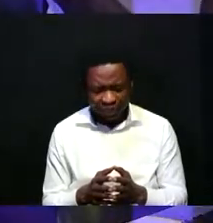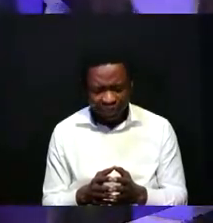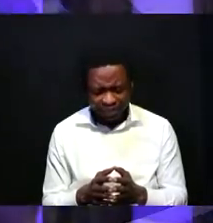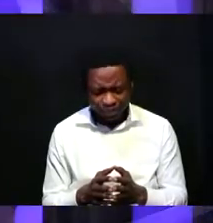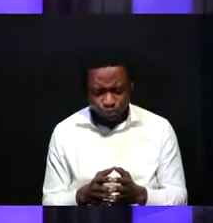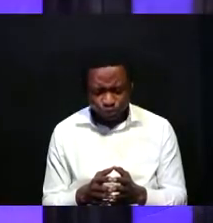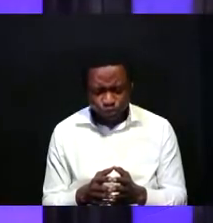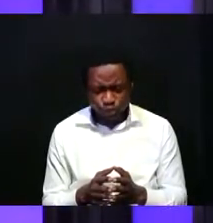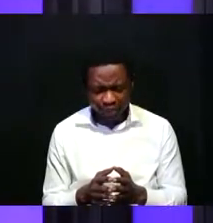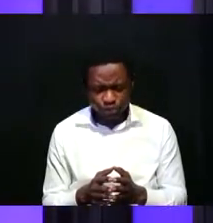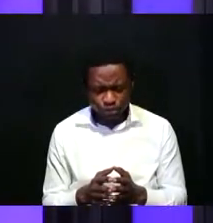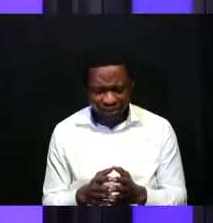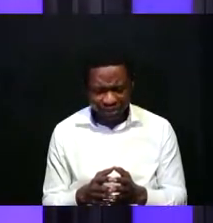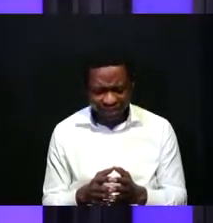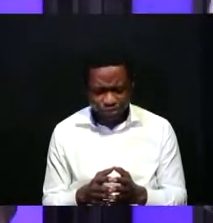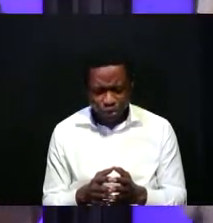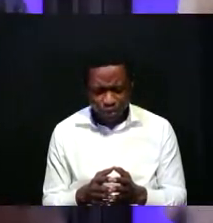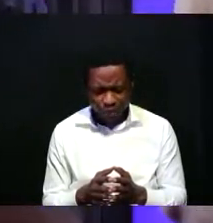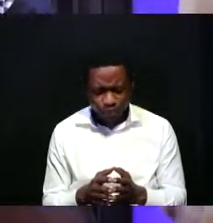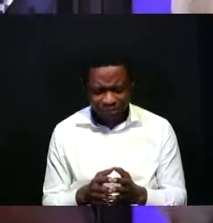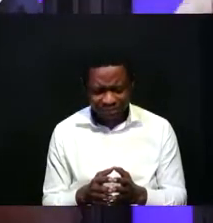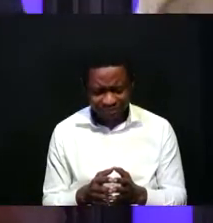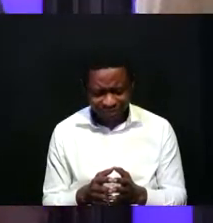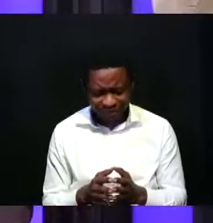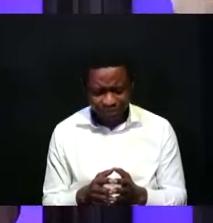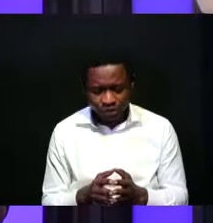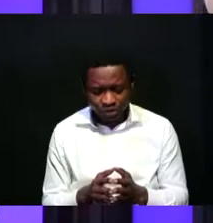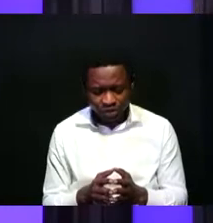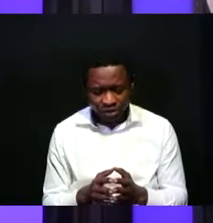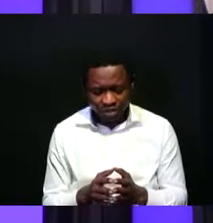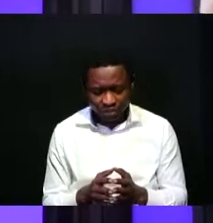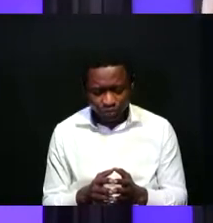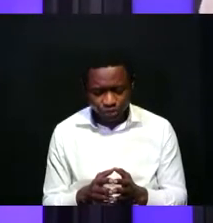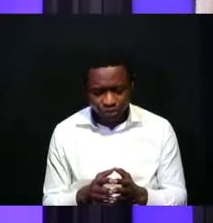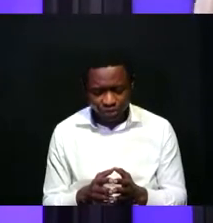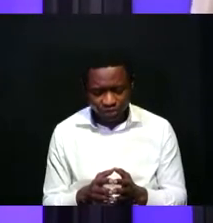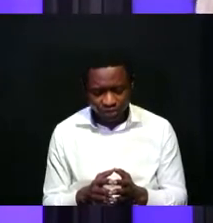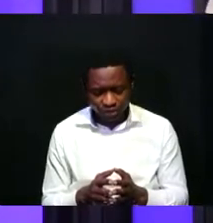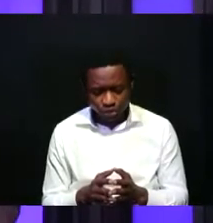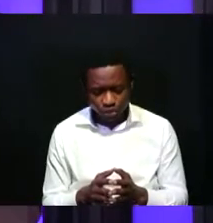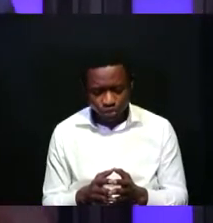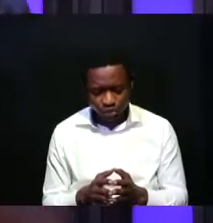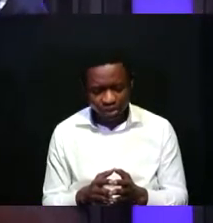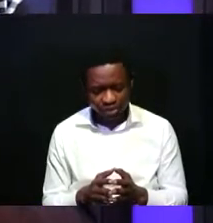antoyo. Mabada bayende. Mokono besiyedeya. Jade